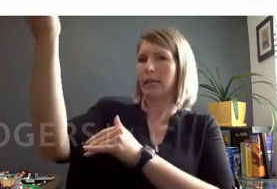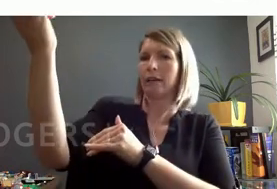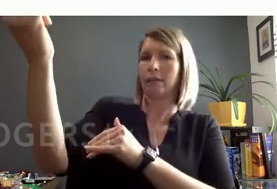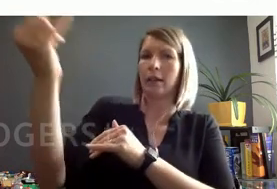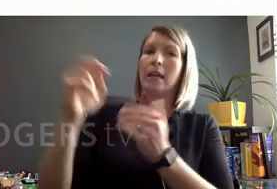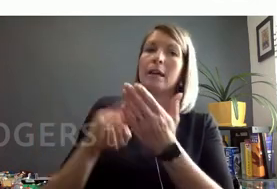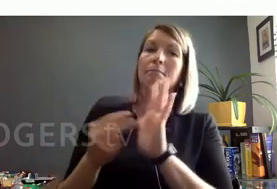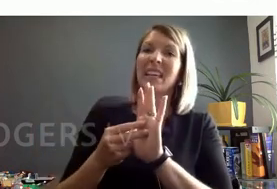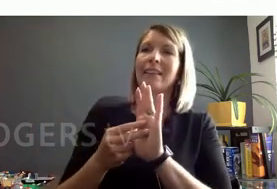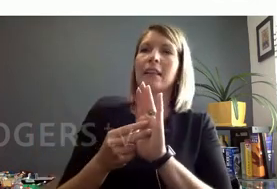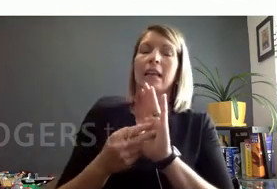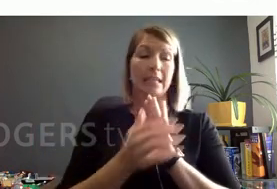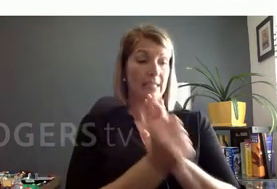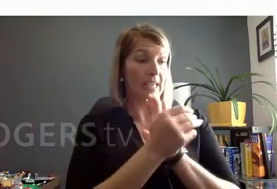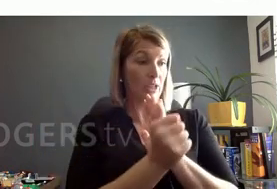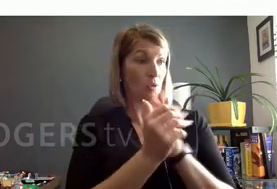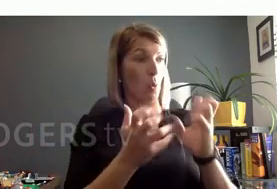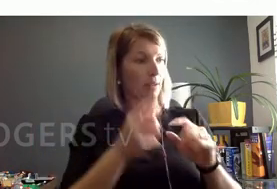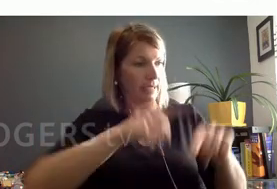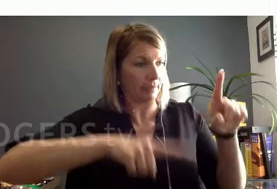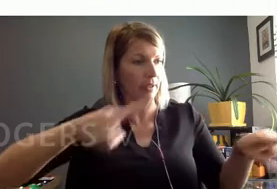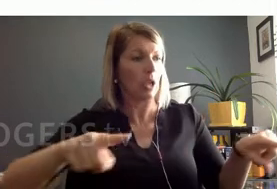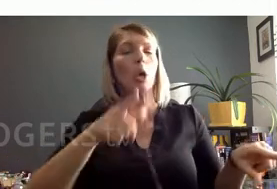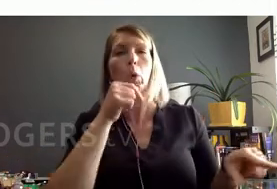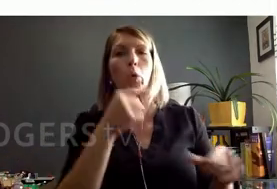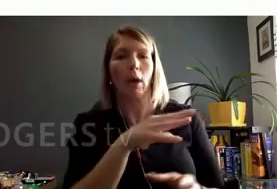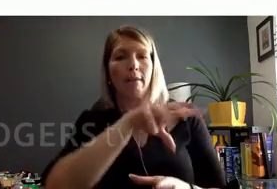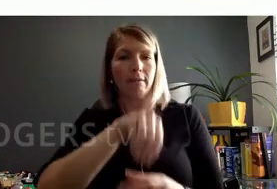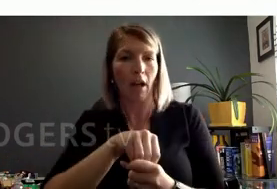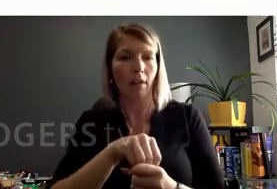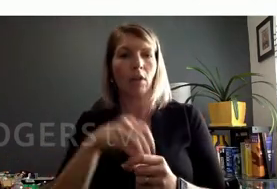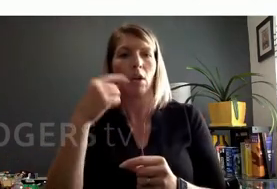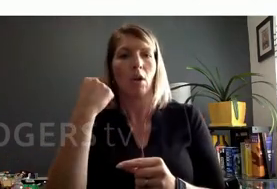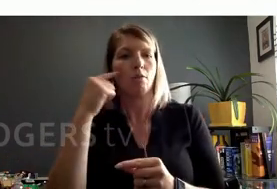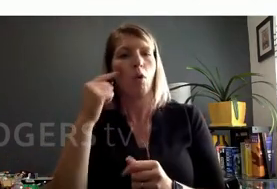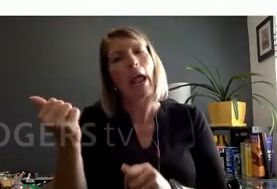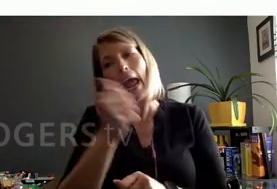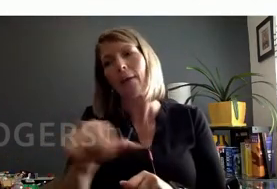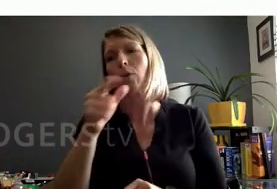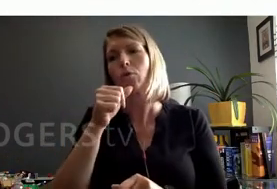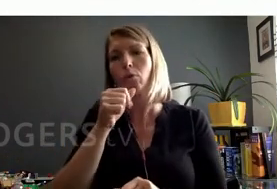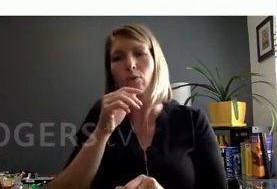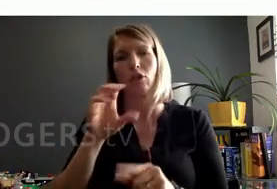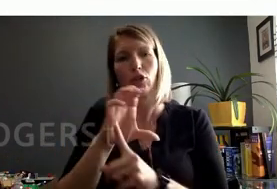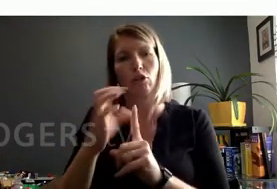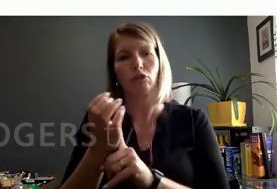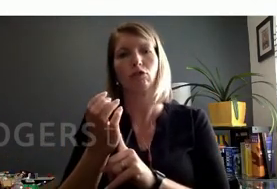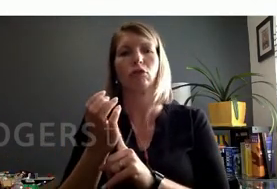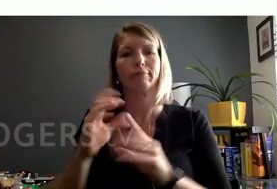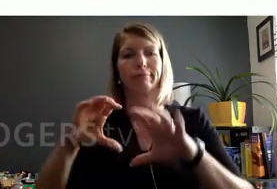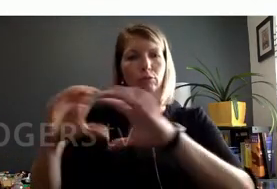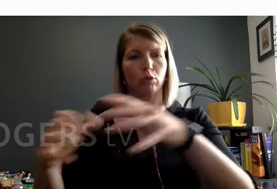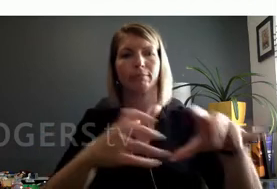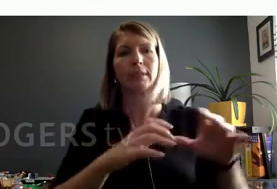pool and participation of underrepresented groups in our province's labor market. So that's why I'm very excited to be here with you